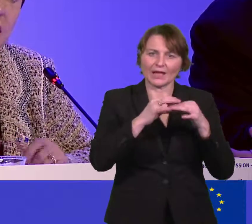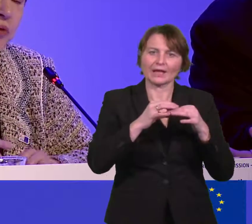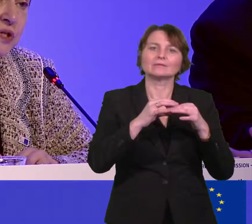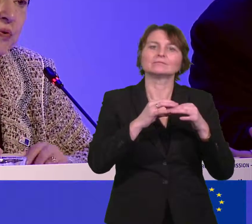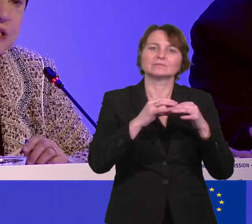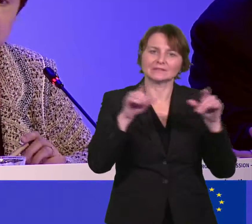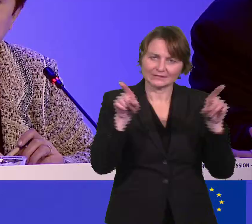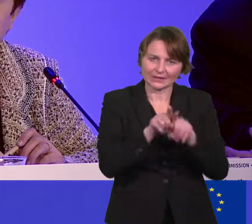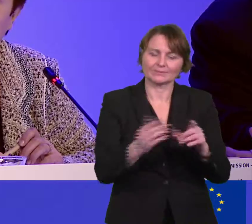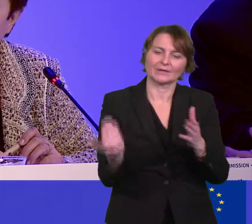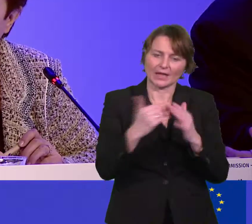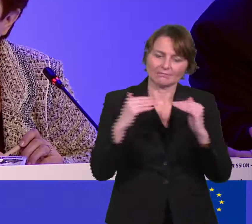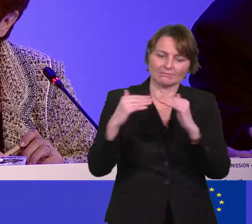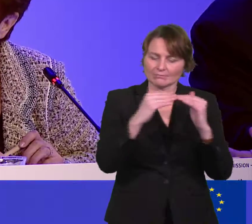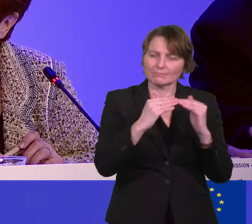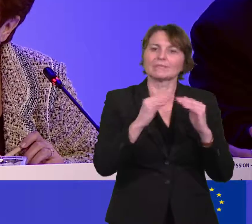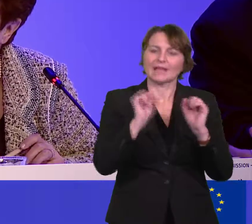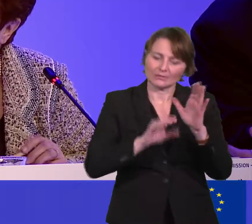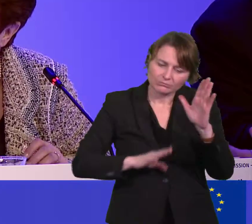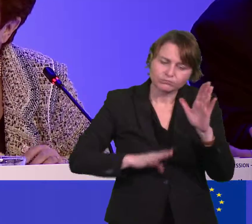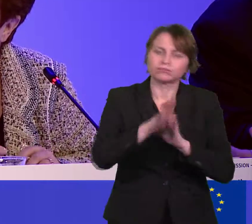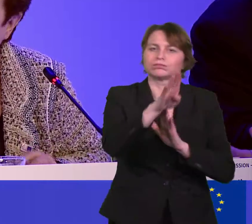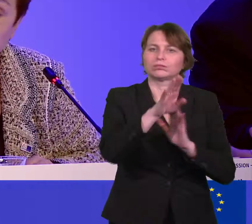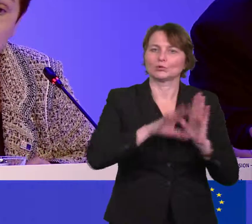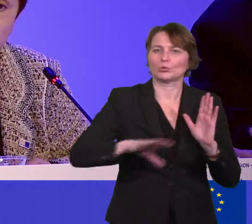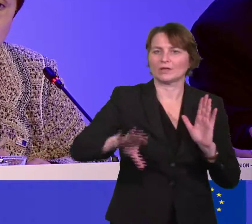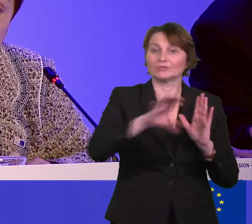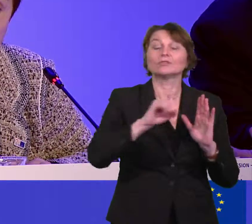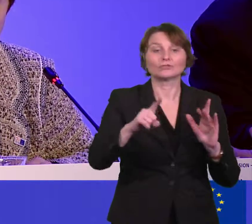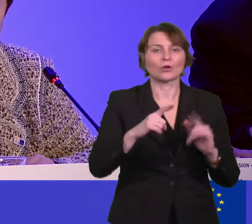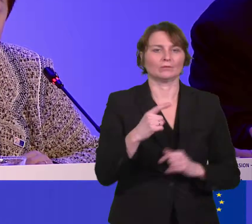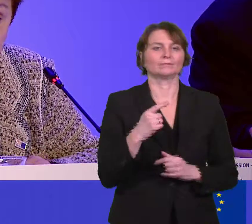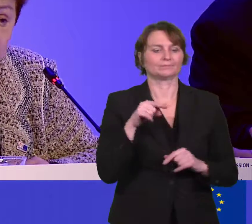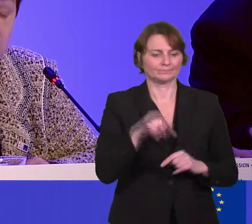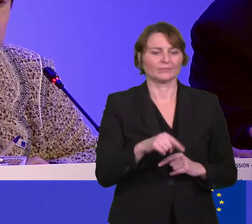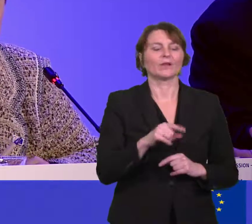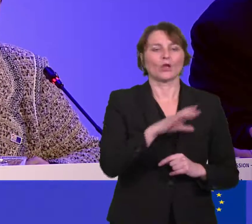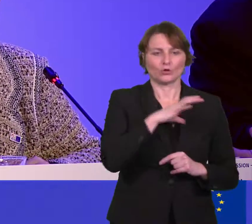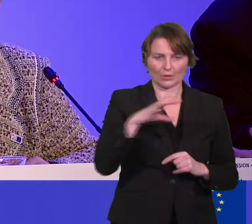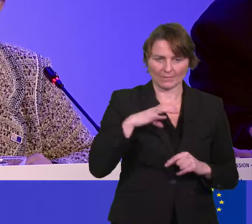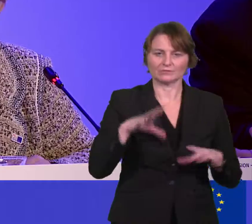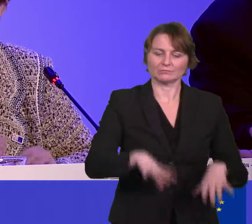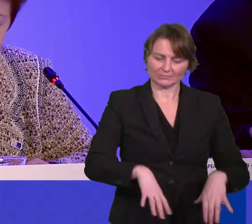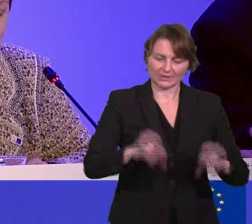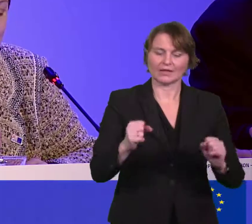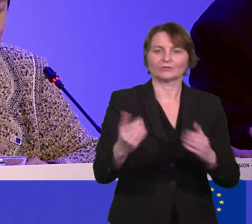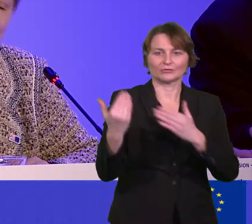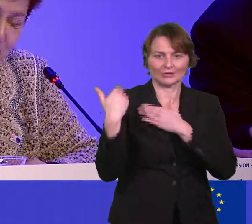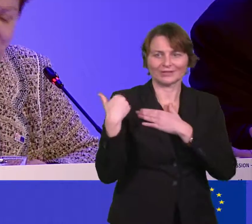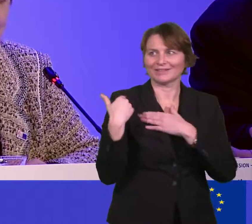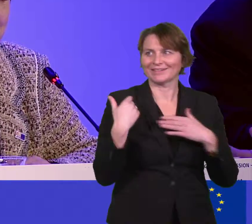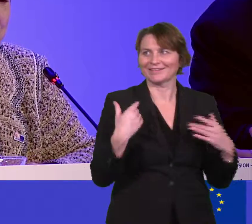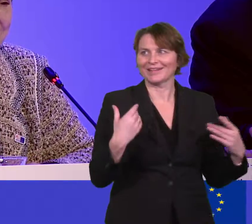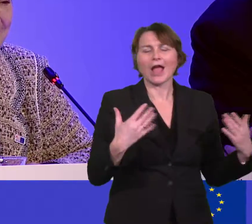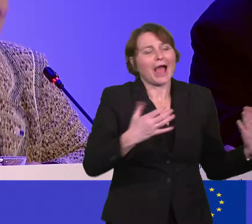be a prosperous region. So for this reason, in the Commission, we take our responsibility. I'm sorry,